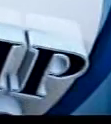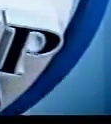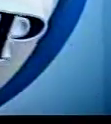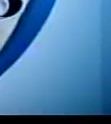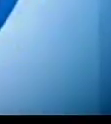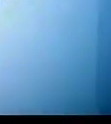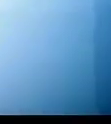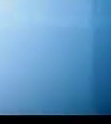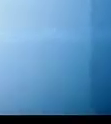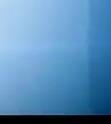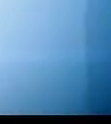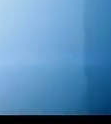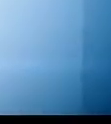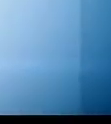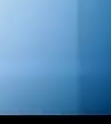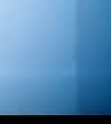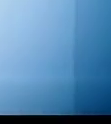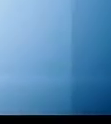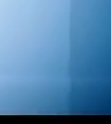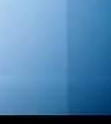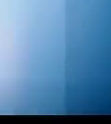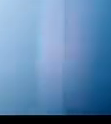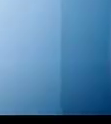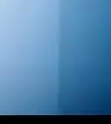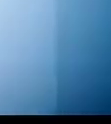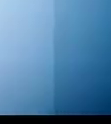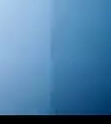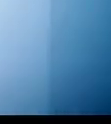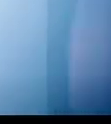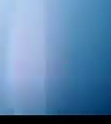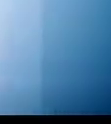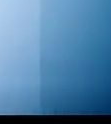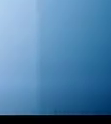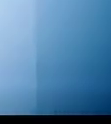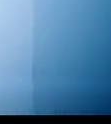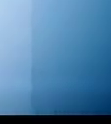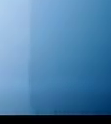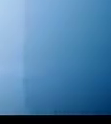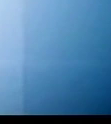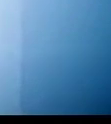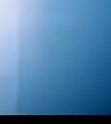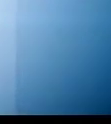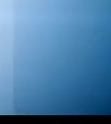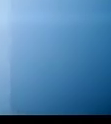You're welcome to today's worship service in Jesus' name.